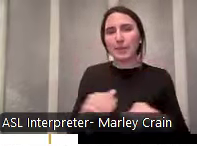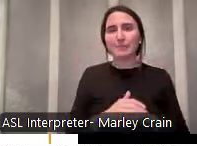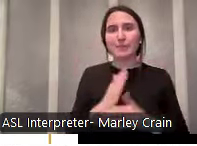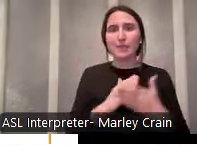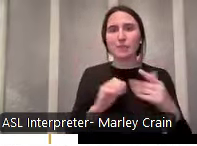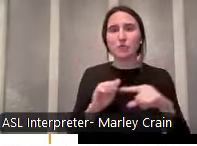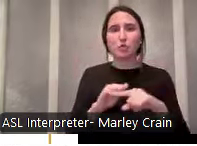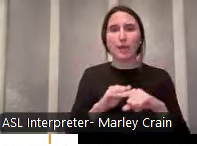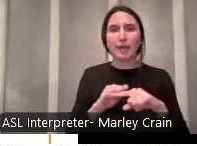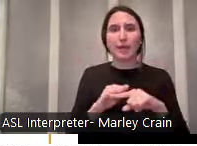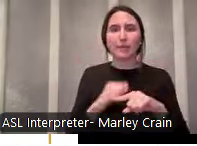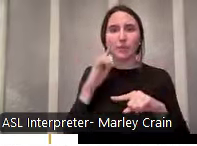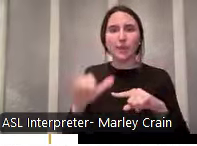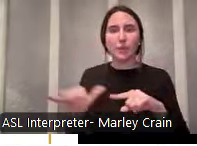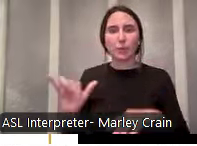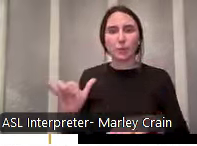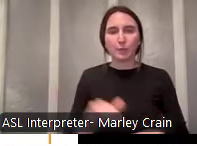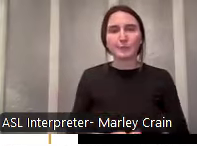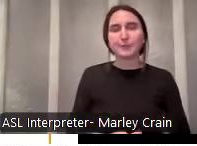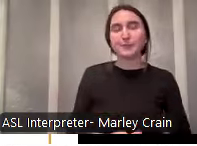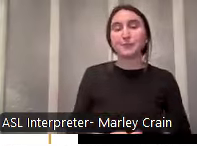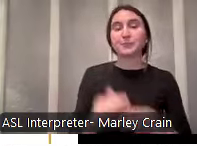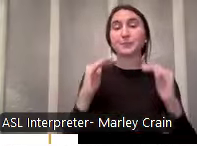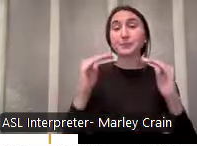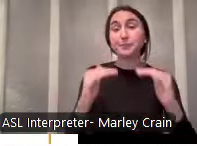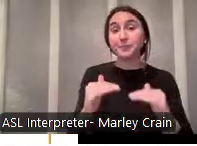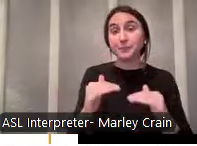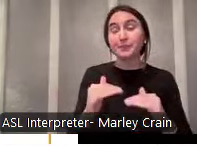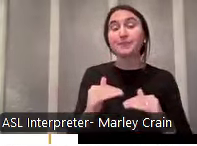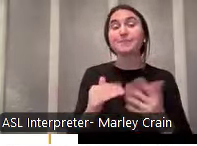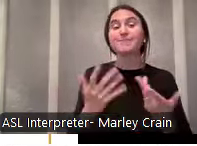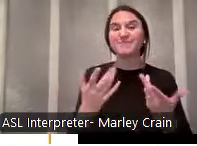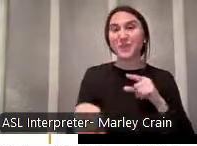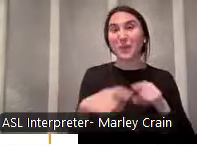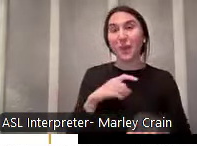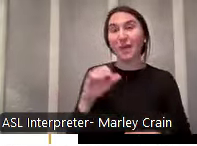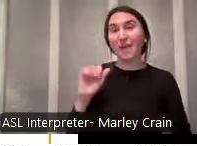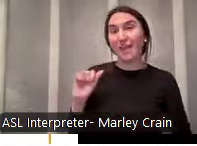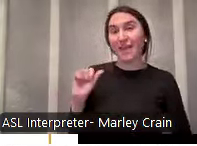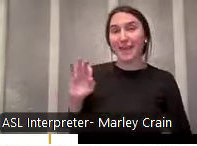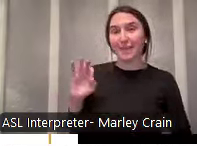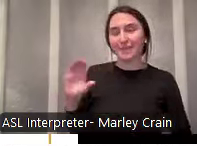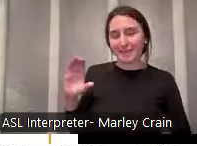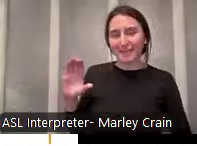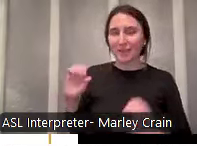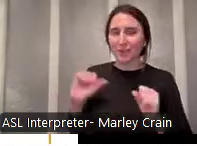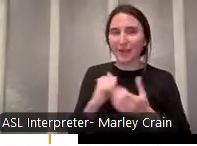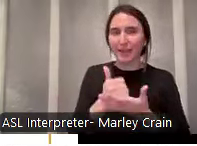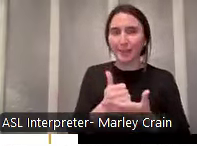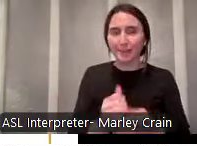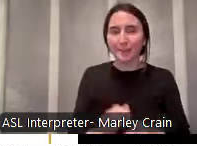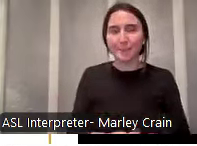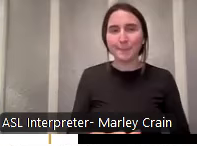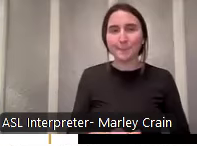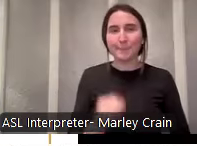mind. Finally, if you remember one thing about this, call AFC. We can help when you're in this situation and try to help you